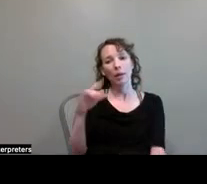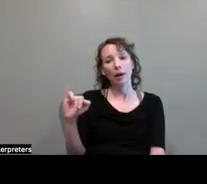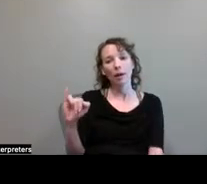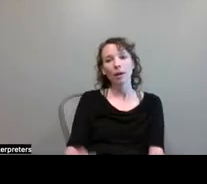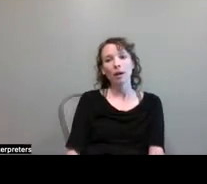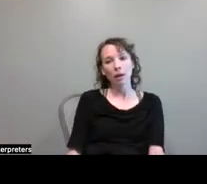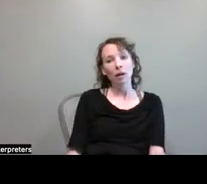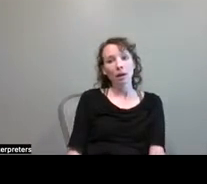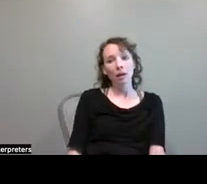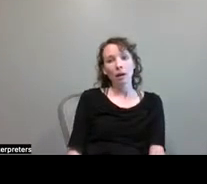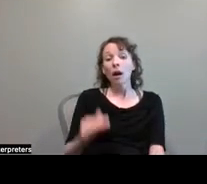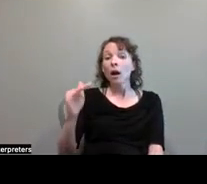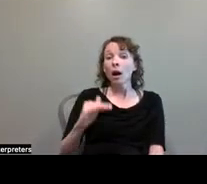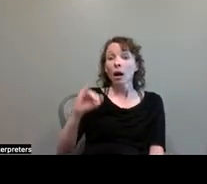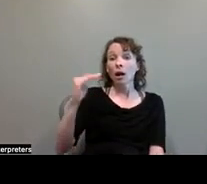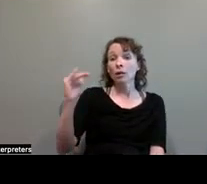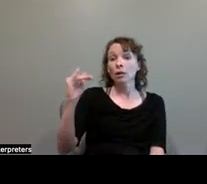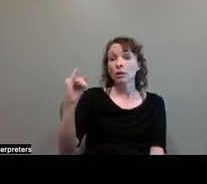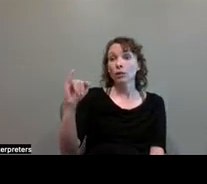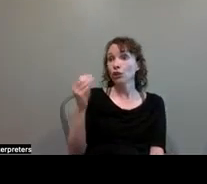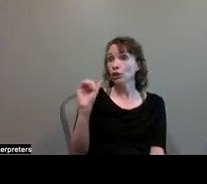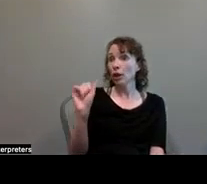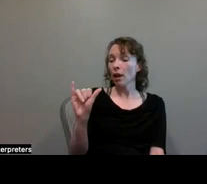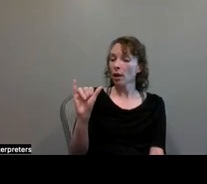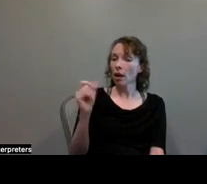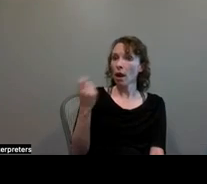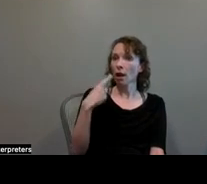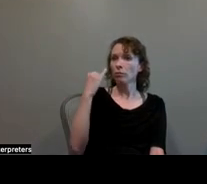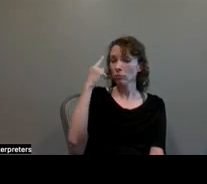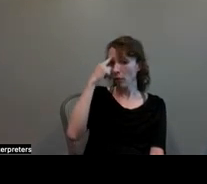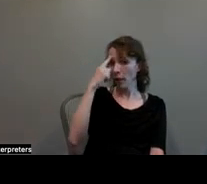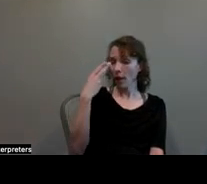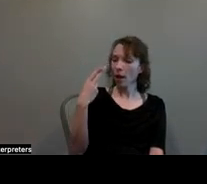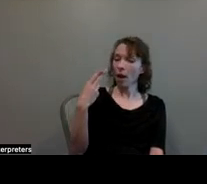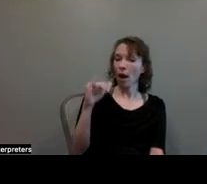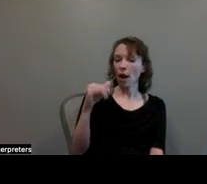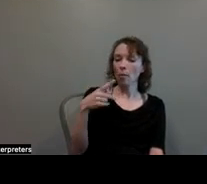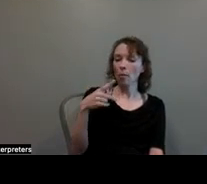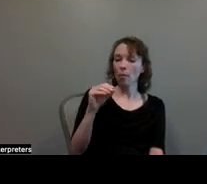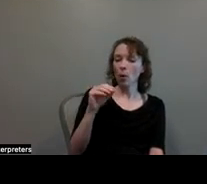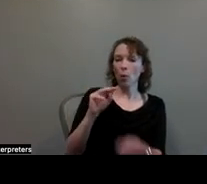And then Jay asks, do you think somatic hypermutation in germinal centers could serve as a